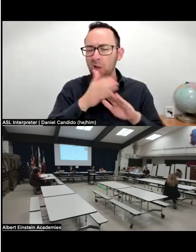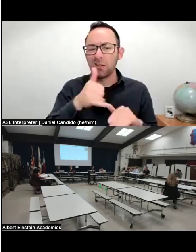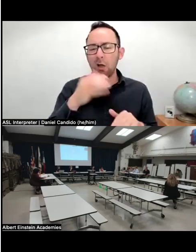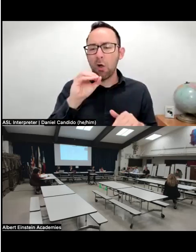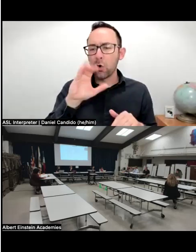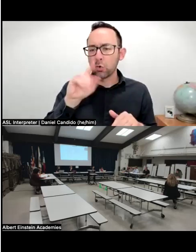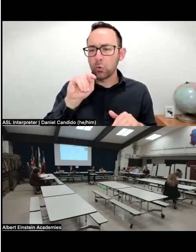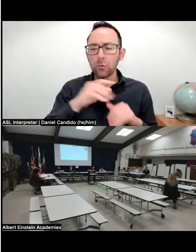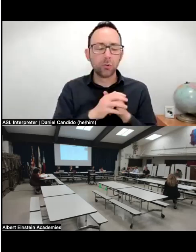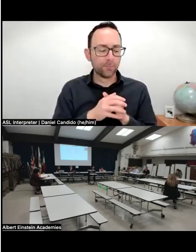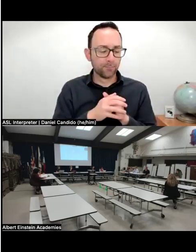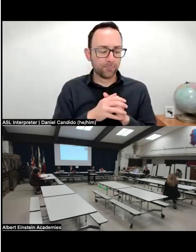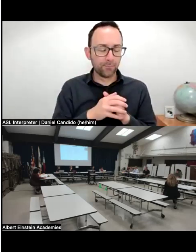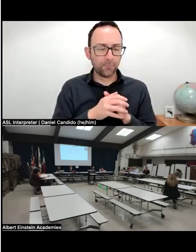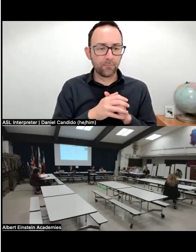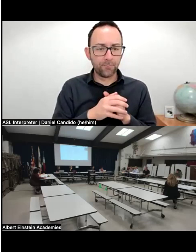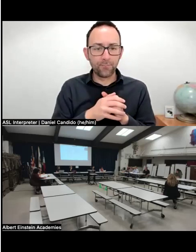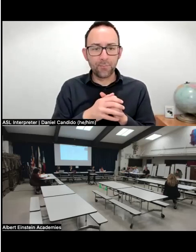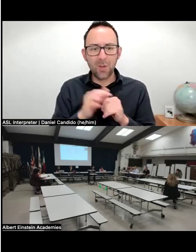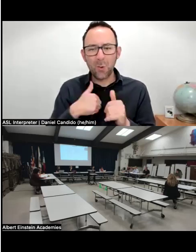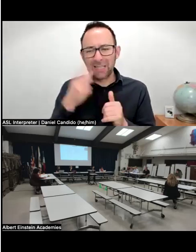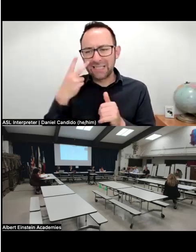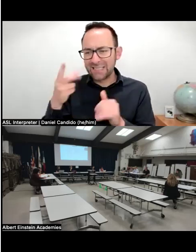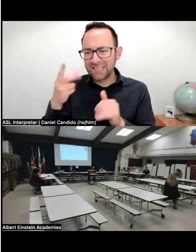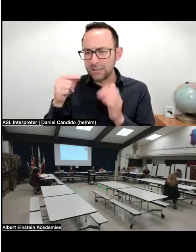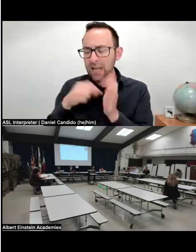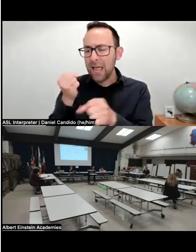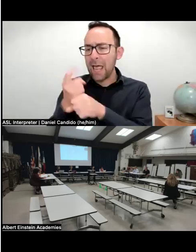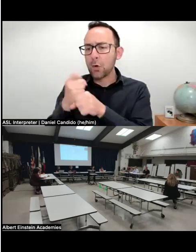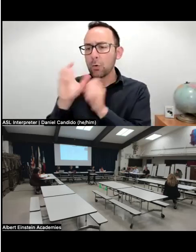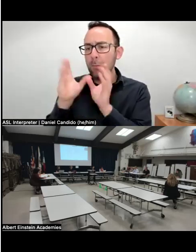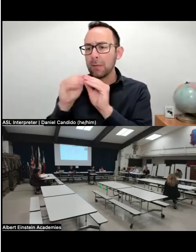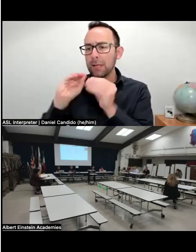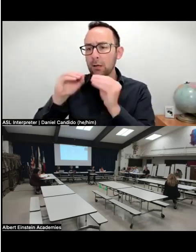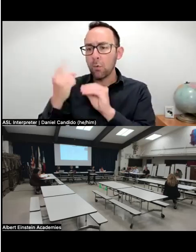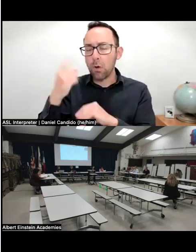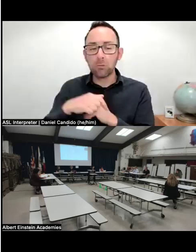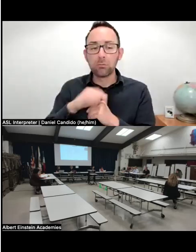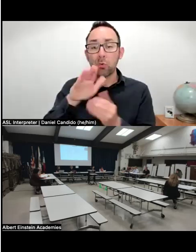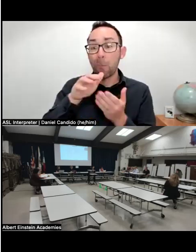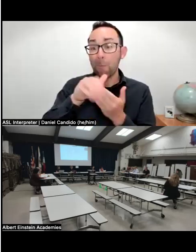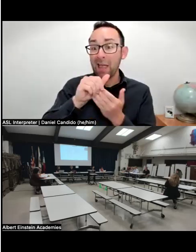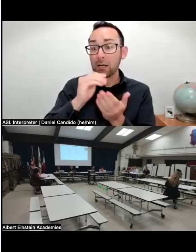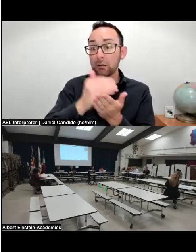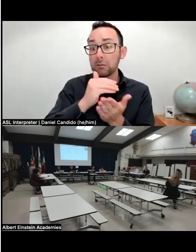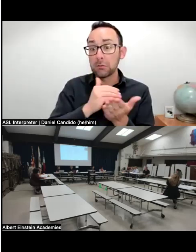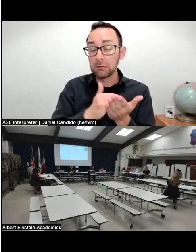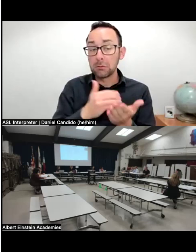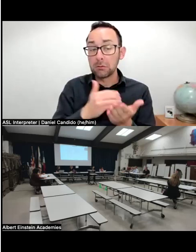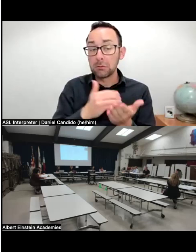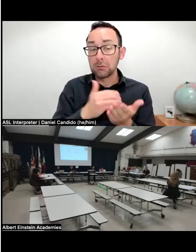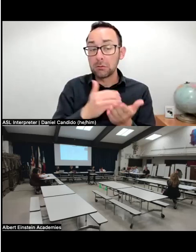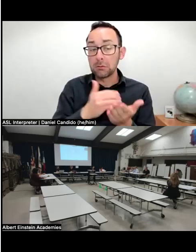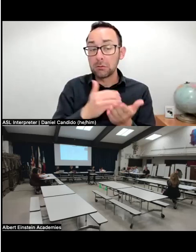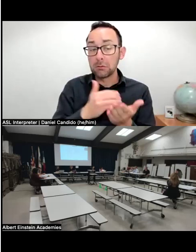up there is an annual meeting, number 1. So in your packets, and you guys have probably seen the email go around,